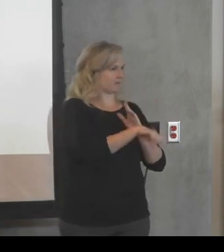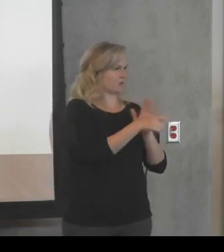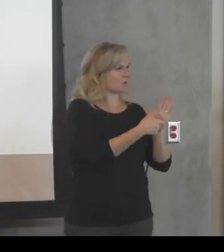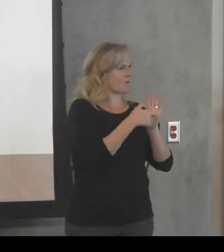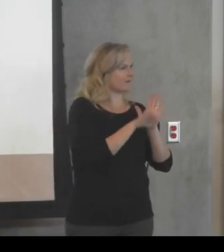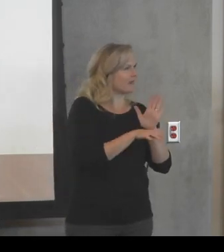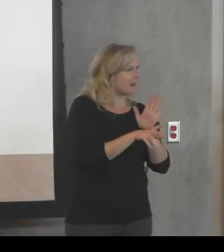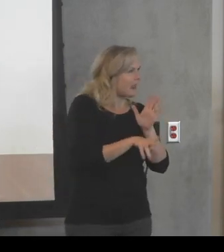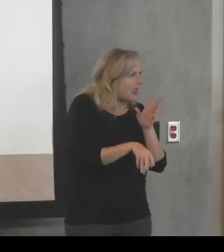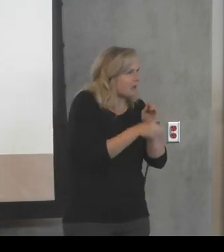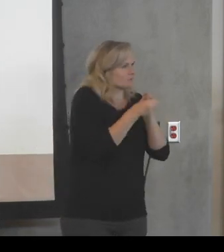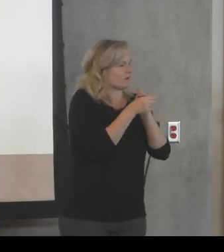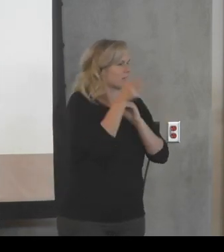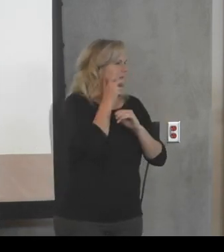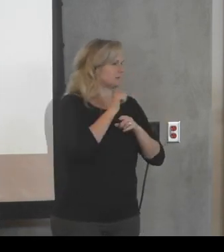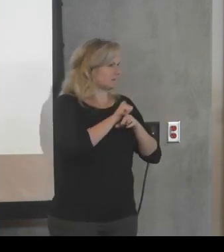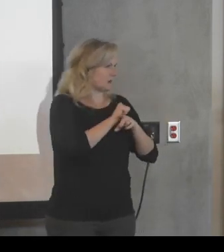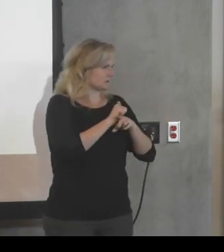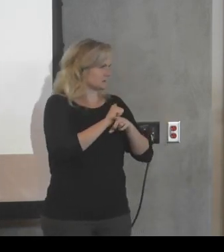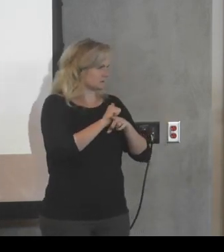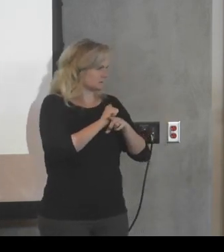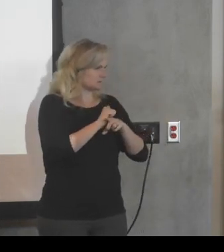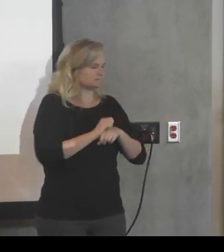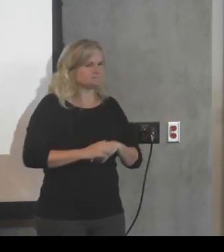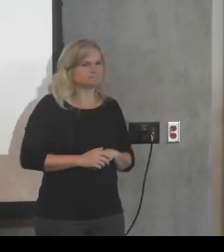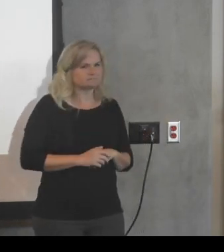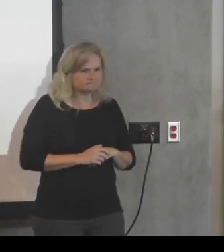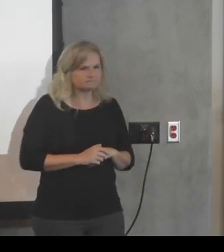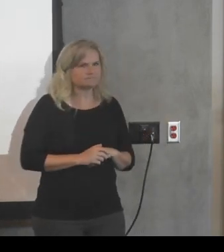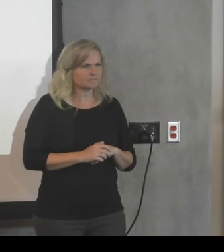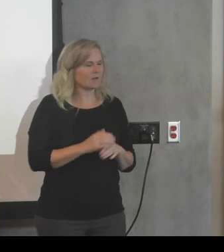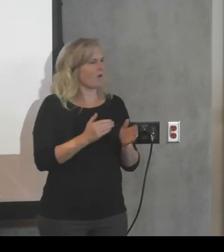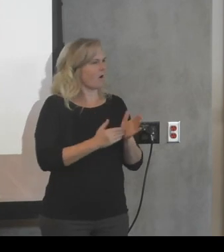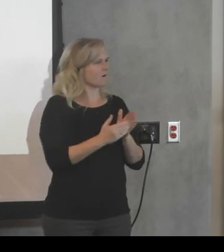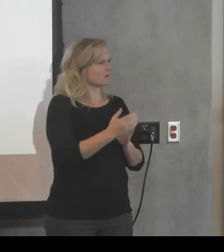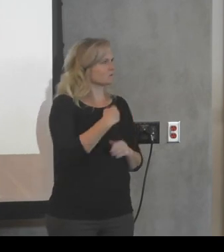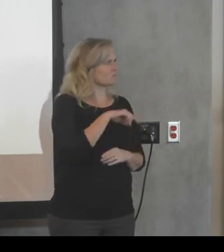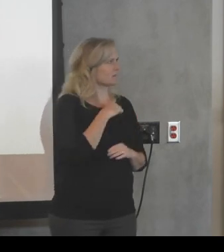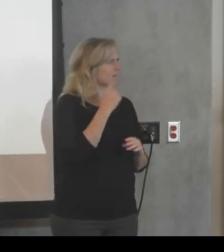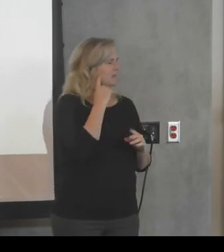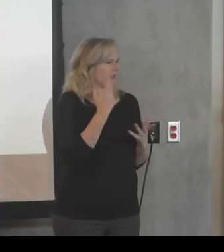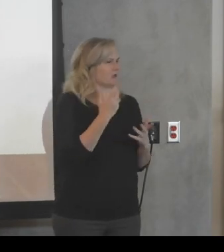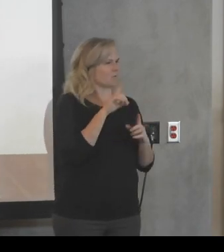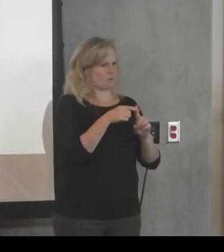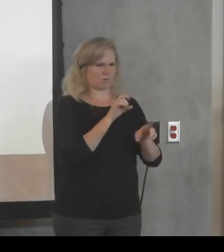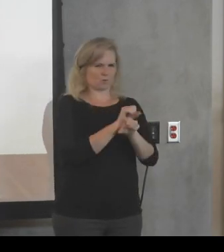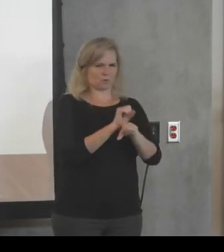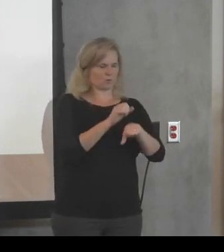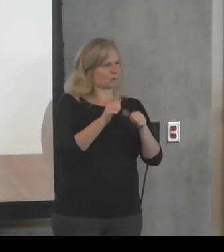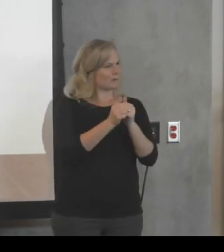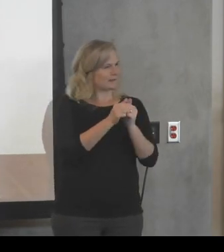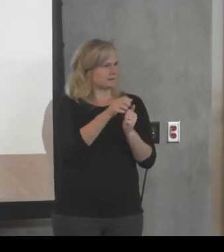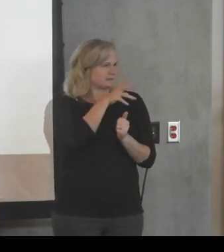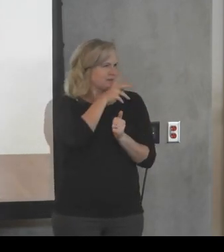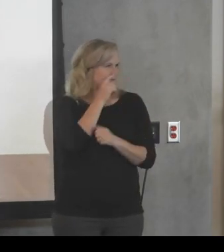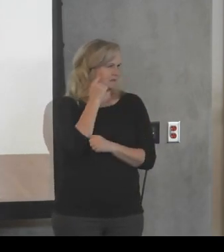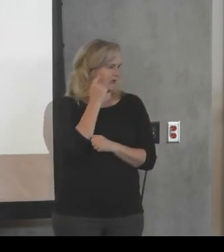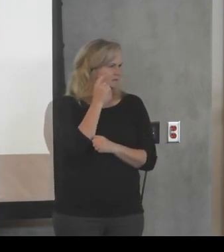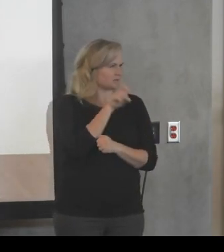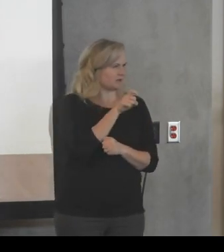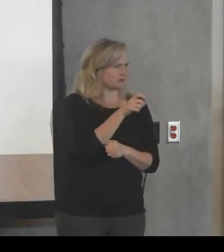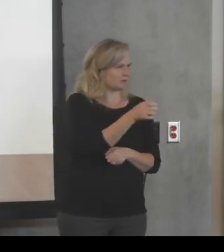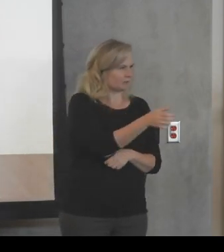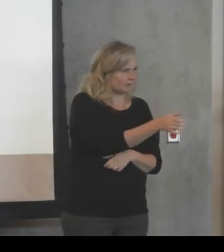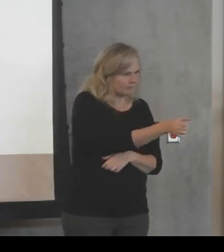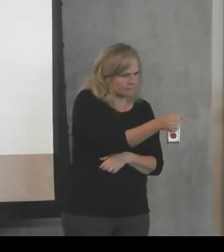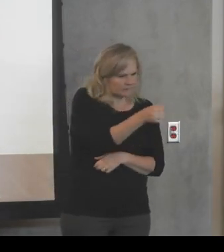listening practice. And so we often think if we're going to work on speech sounds, we need to pull them out into that nice